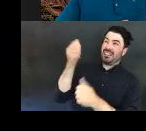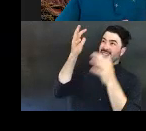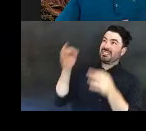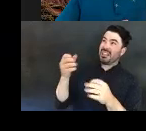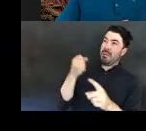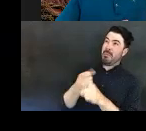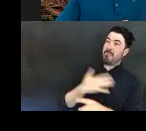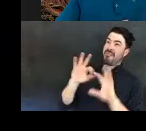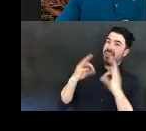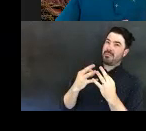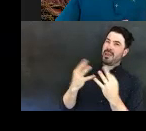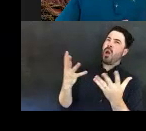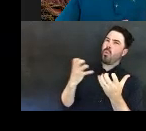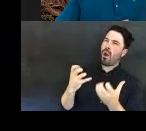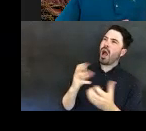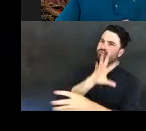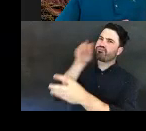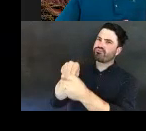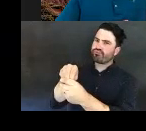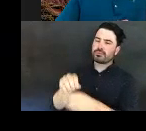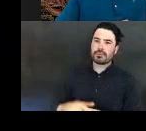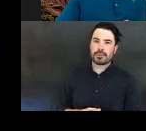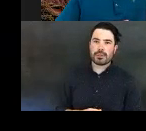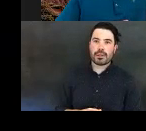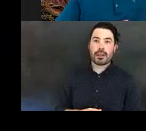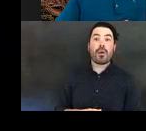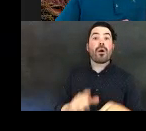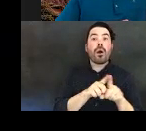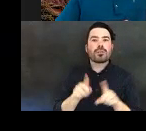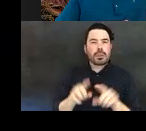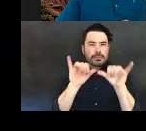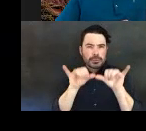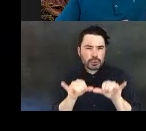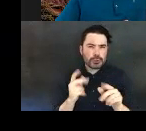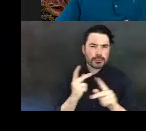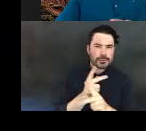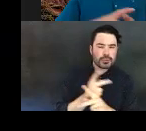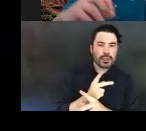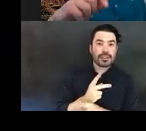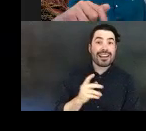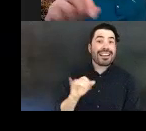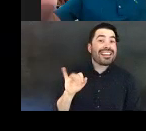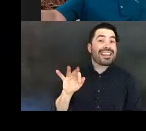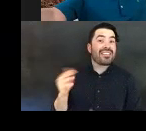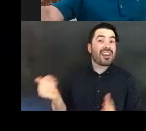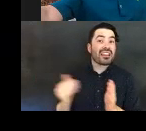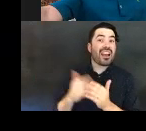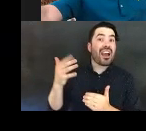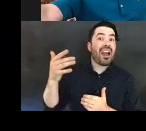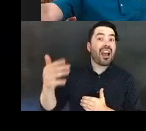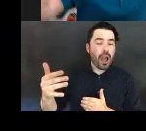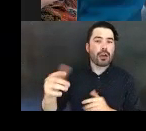and also measuring how we are doing. So if and when we do repeat this survey, please make your